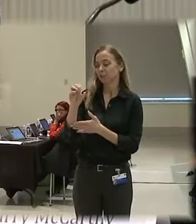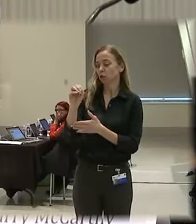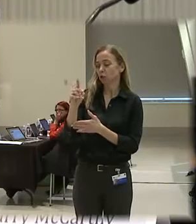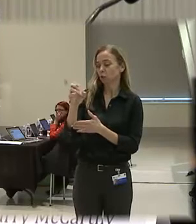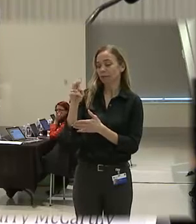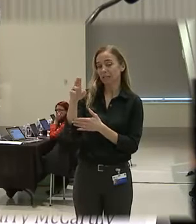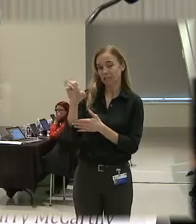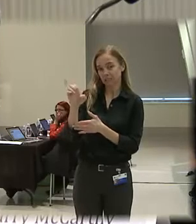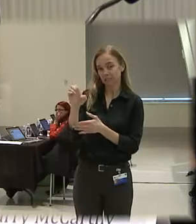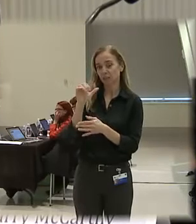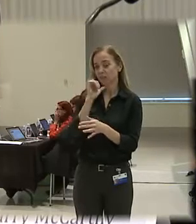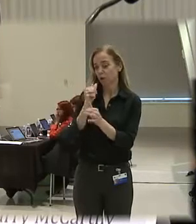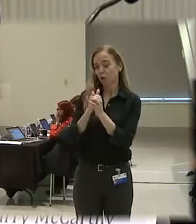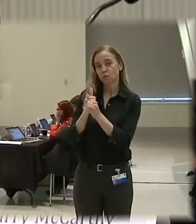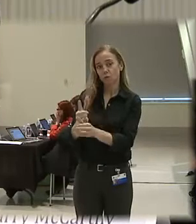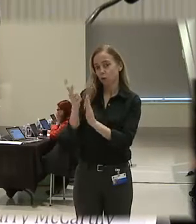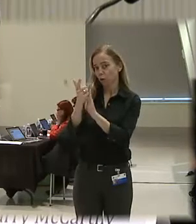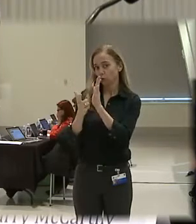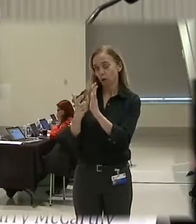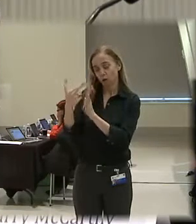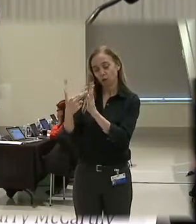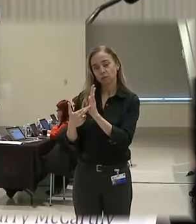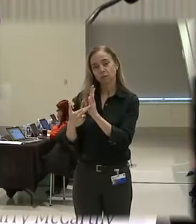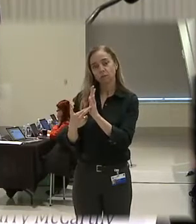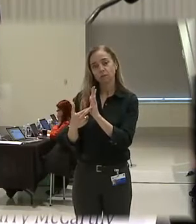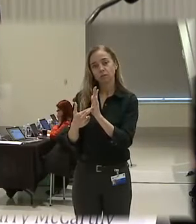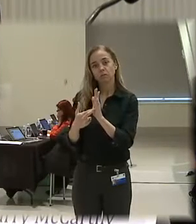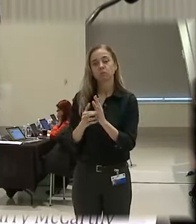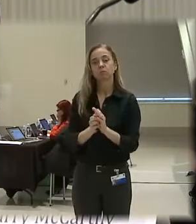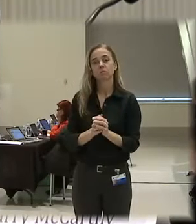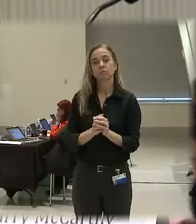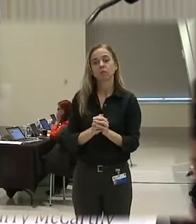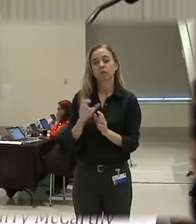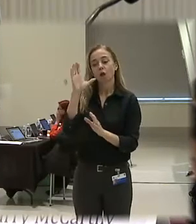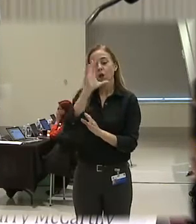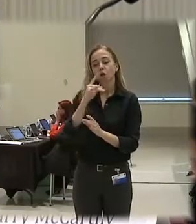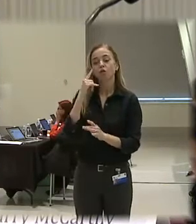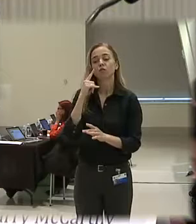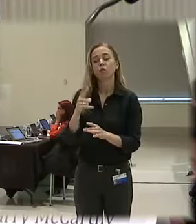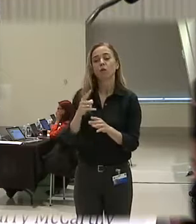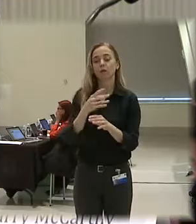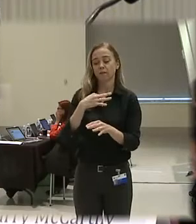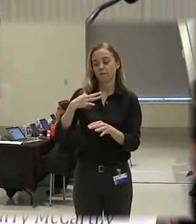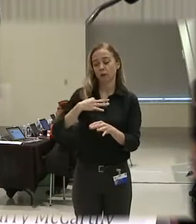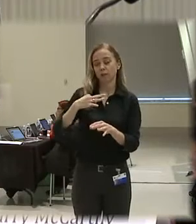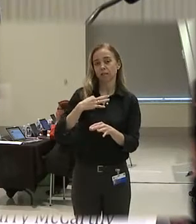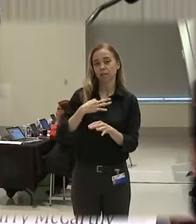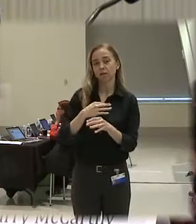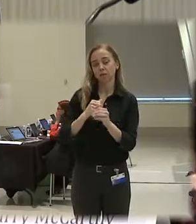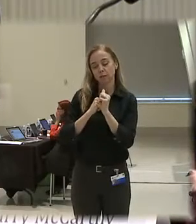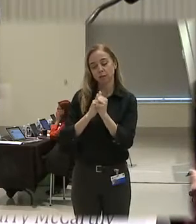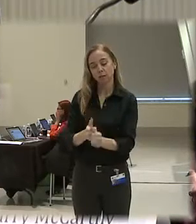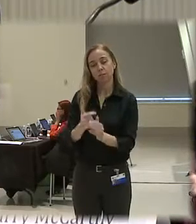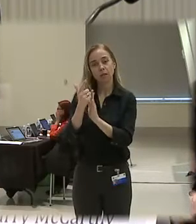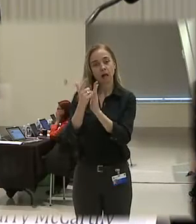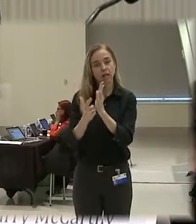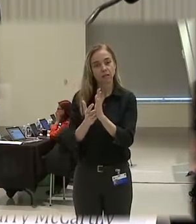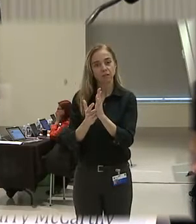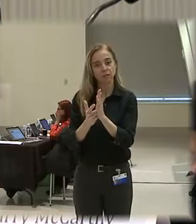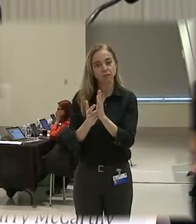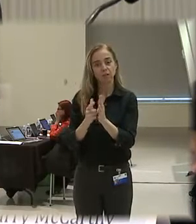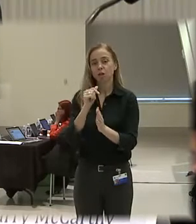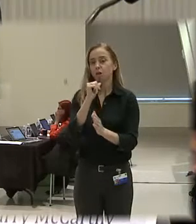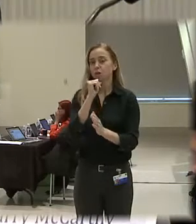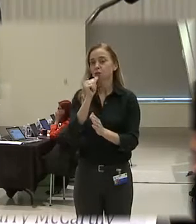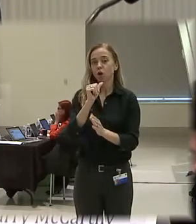interfere with lawful activity, seek voluntary compliance or timetable for that compliance, do not lock into